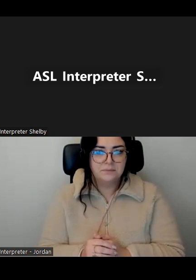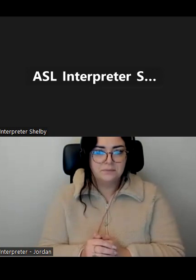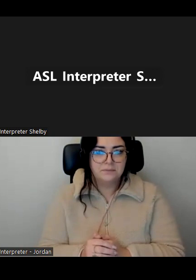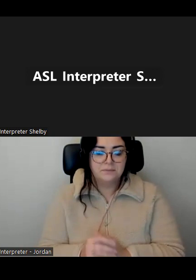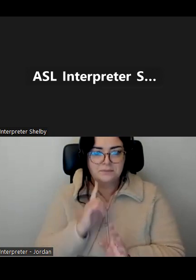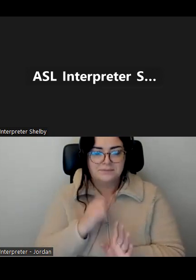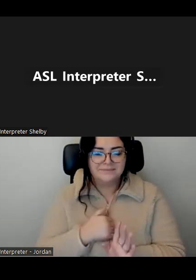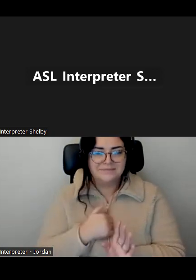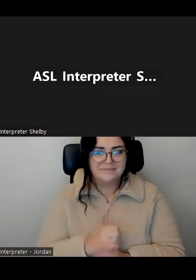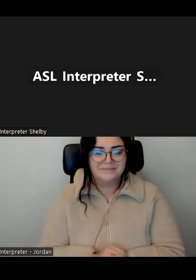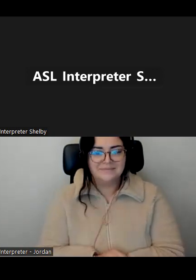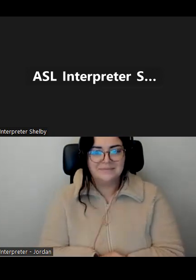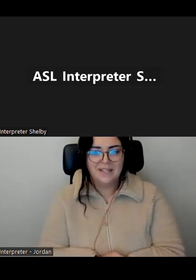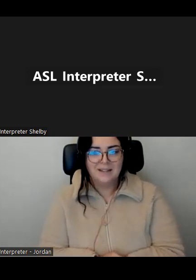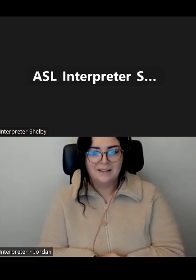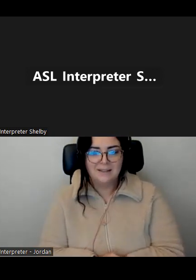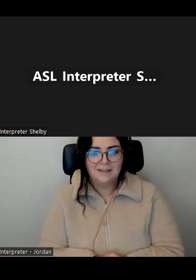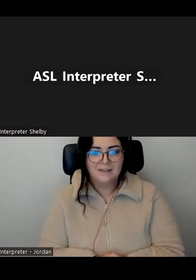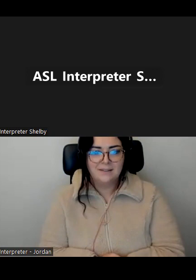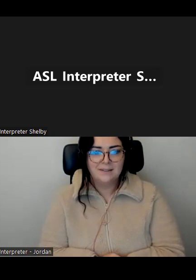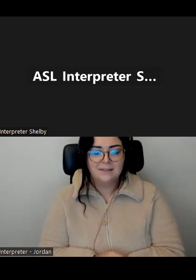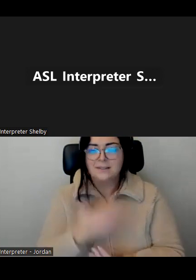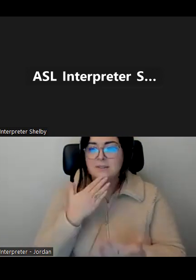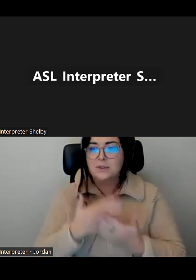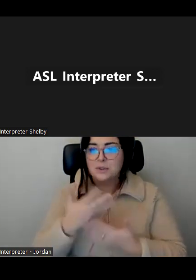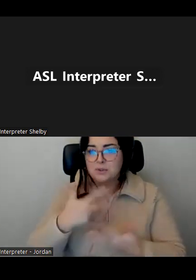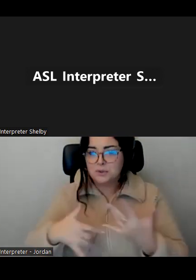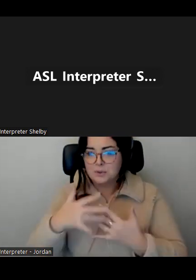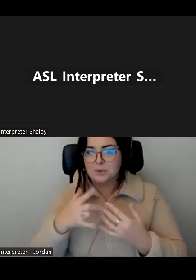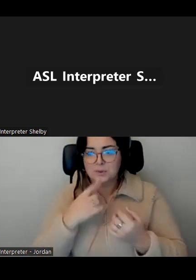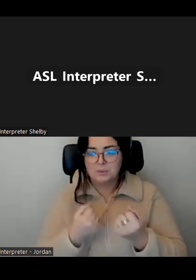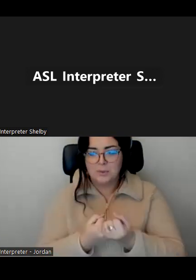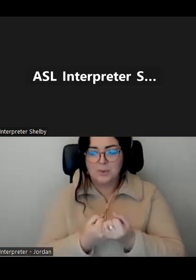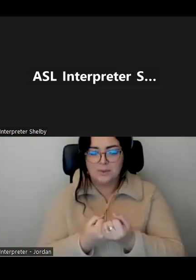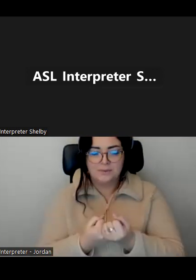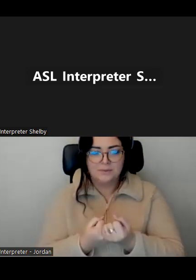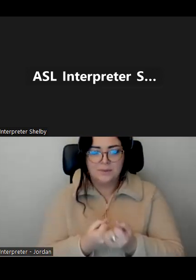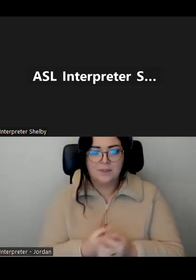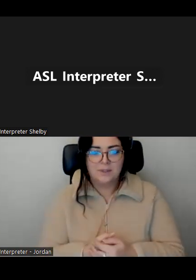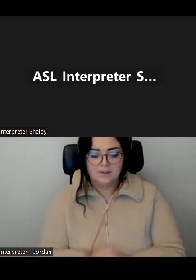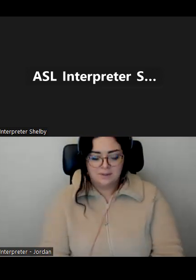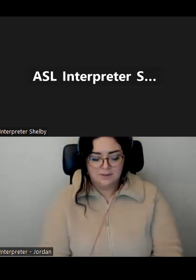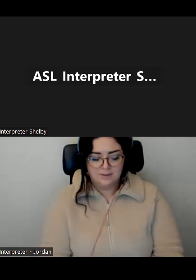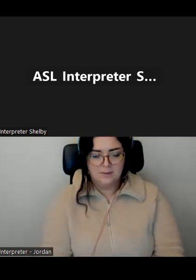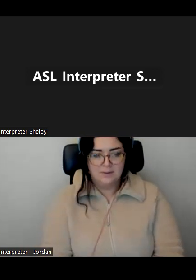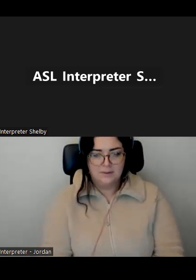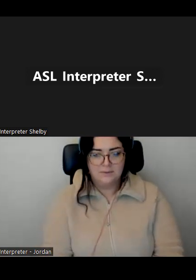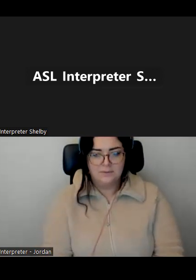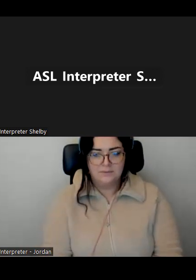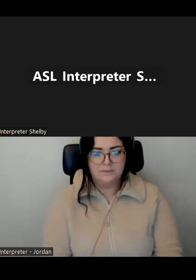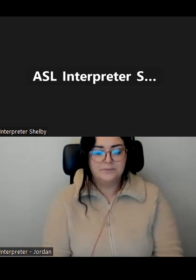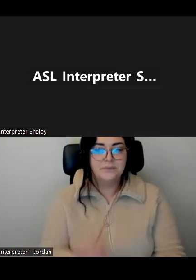sorry, using sources of social support can be helpful. So, reaching out to family